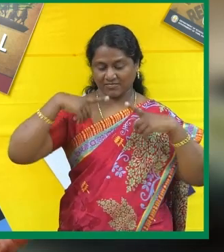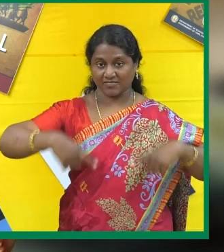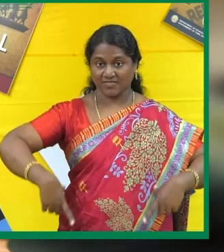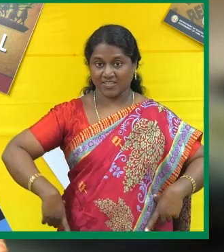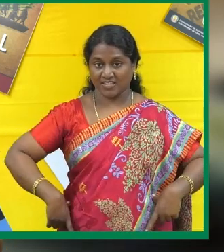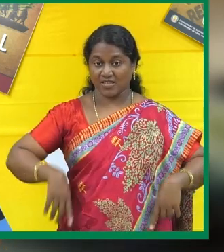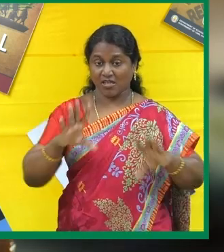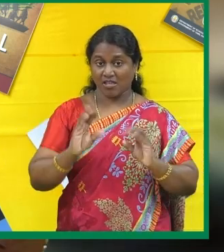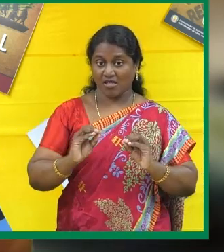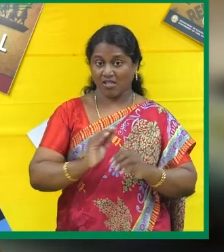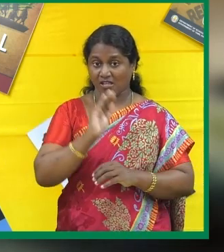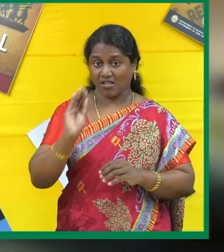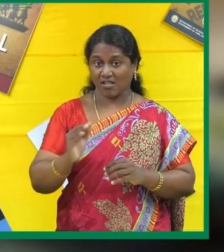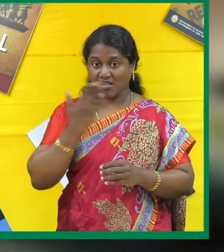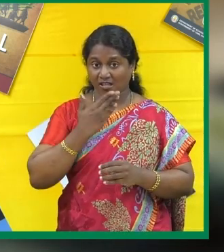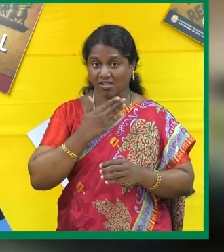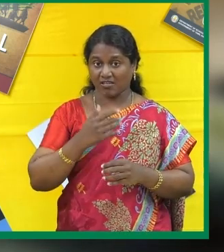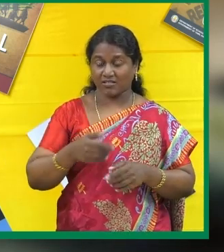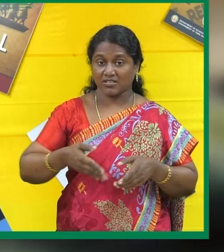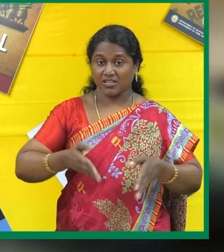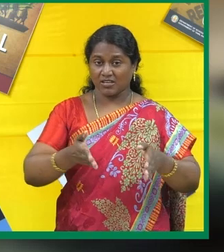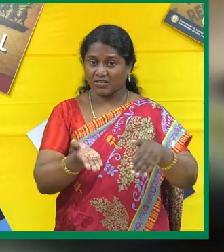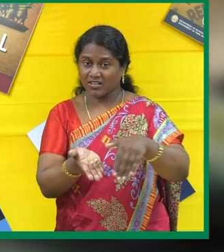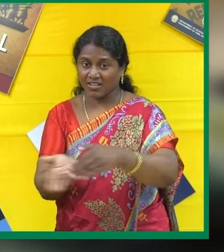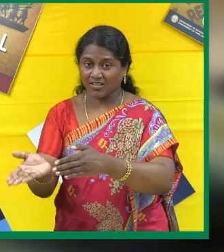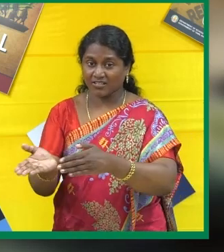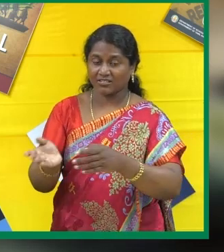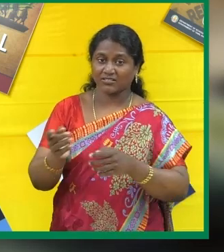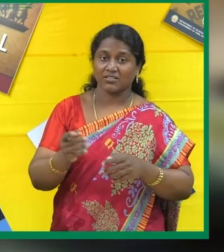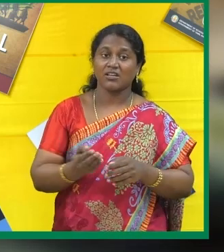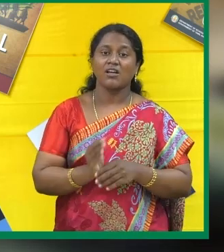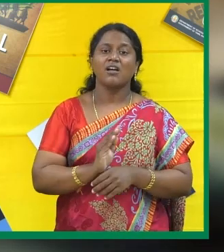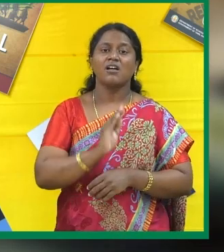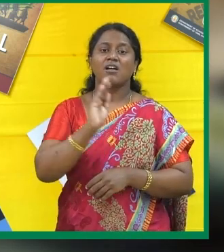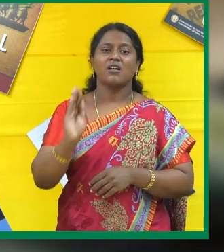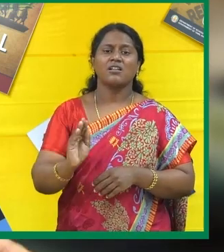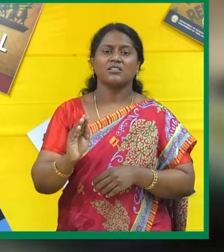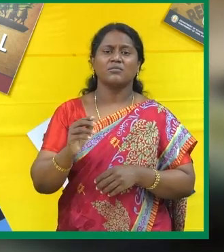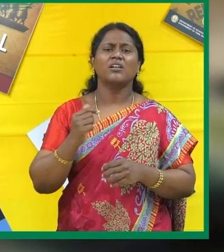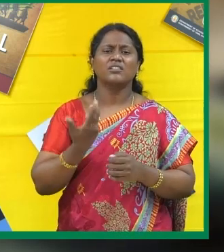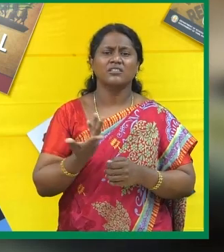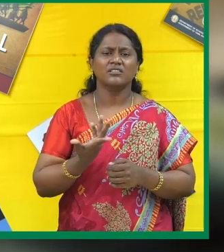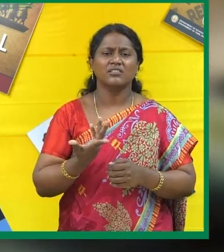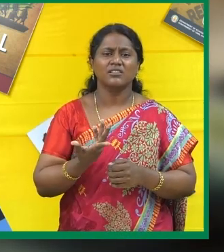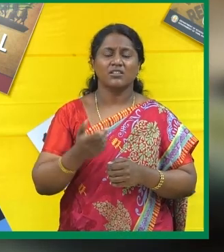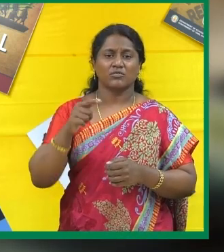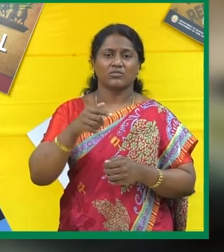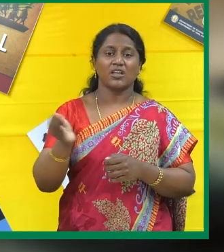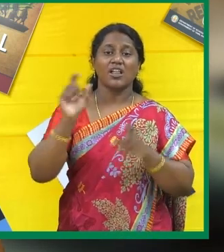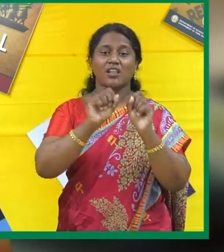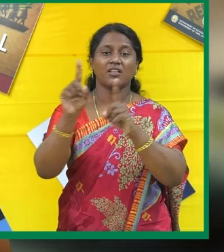in 10th standard, you are entering the turning point. Next point, turning point is for your higher